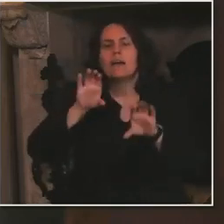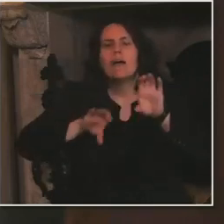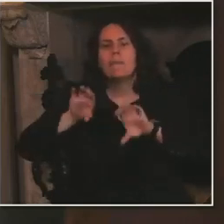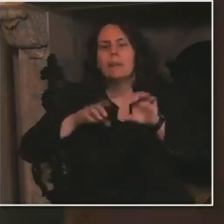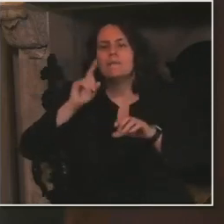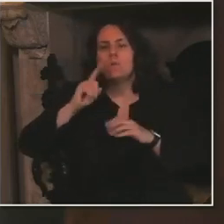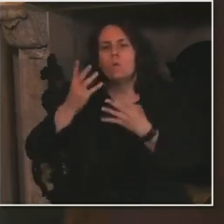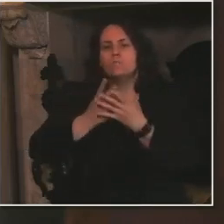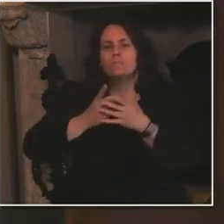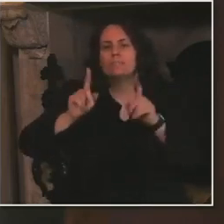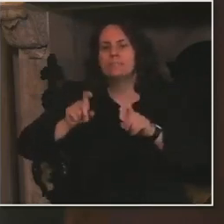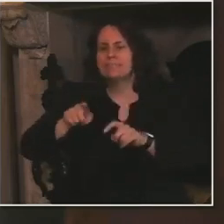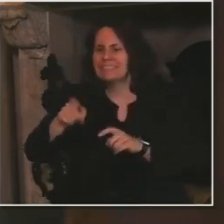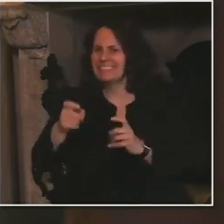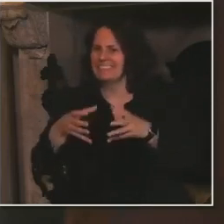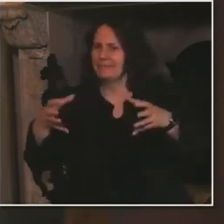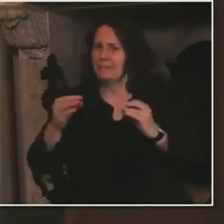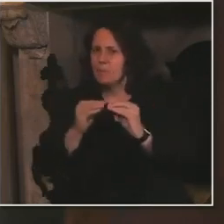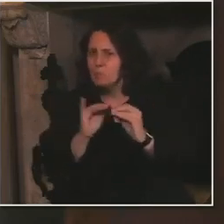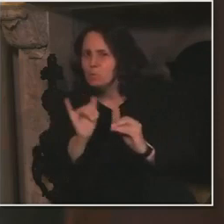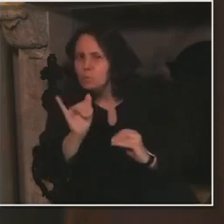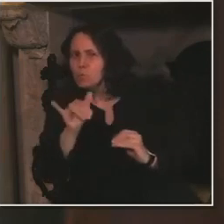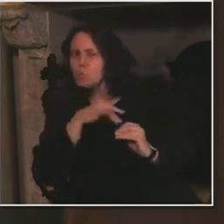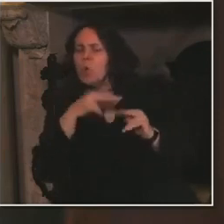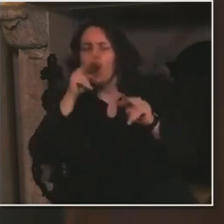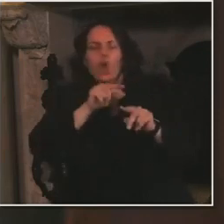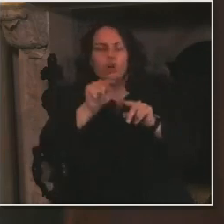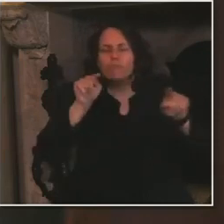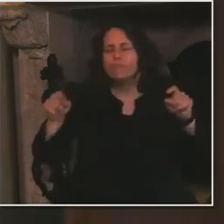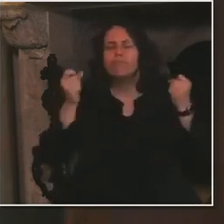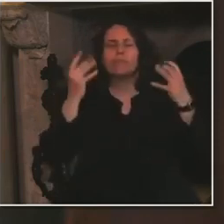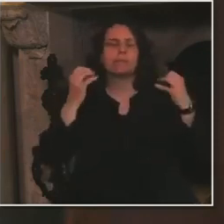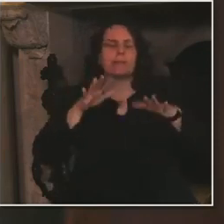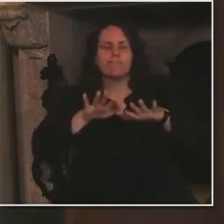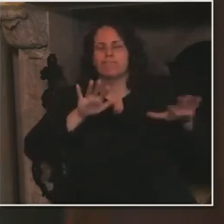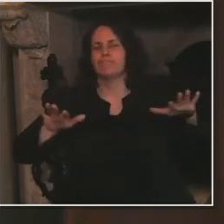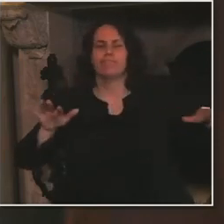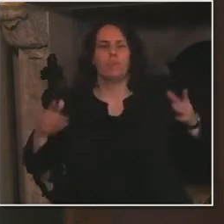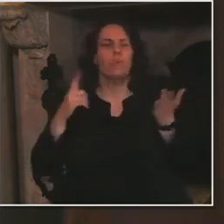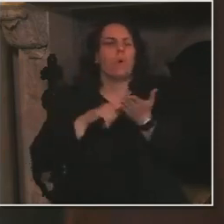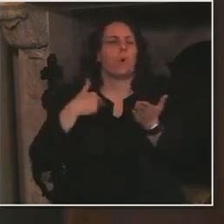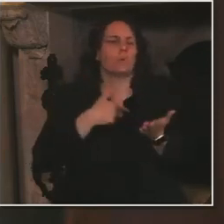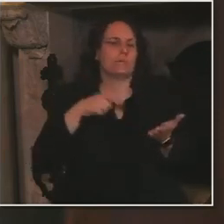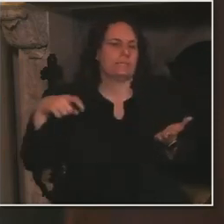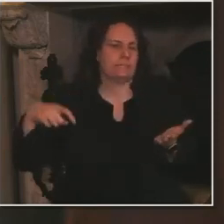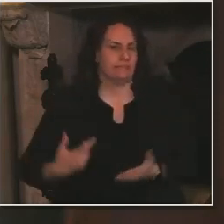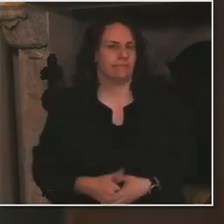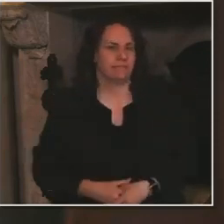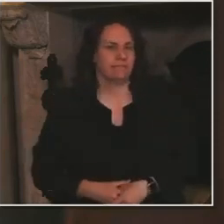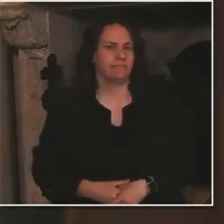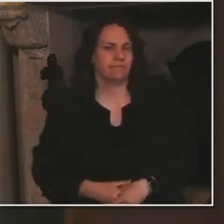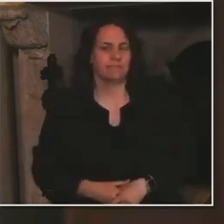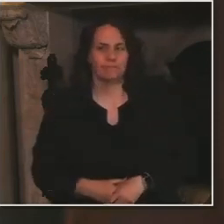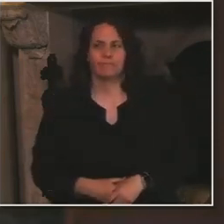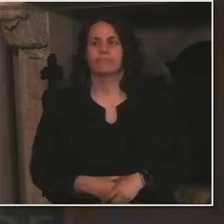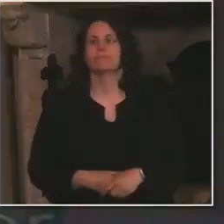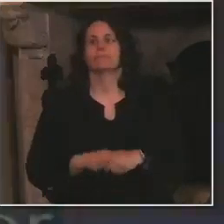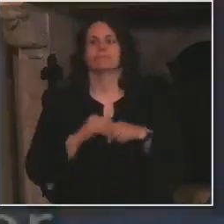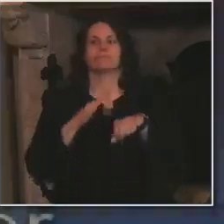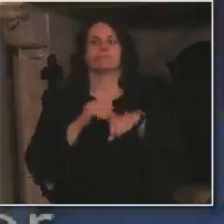all of the supplies that we need for our frontline healthcare workers and the patients that need to be served. Okay, thank you. Now to